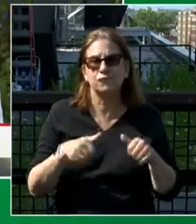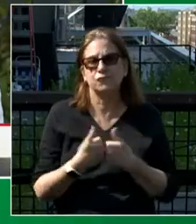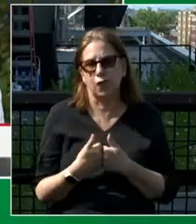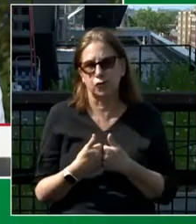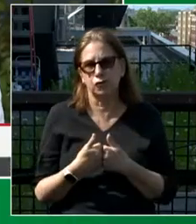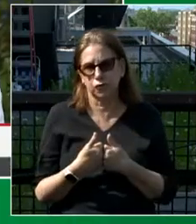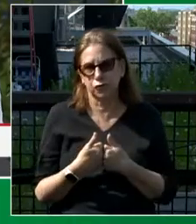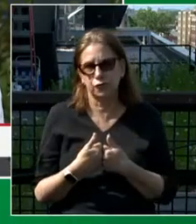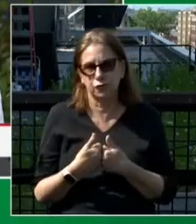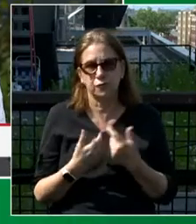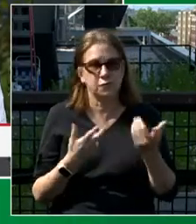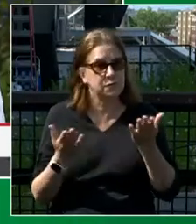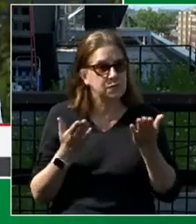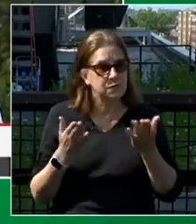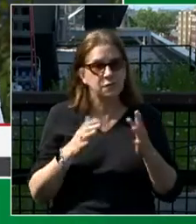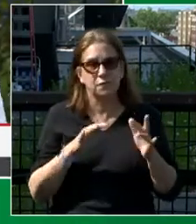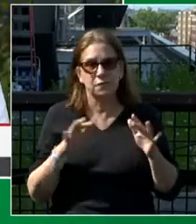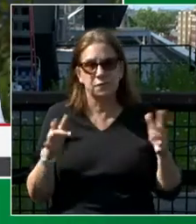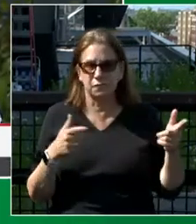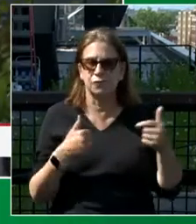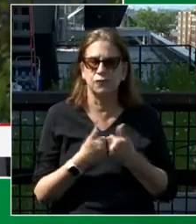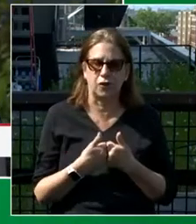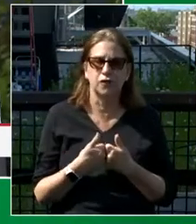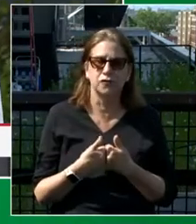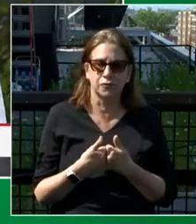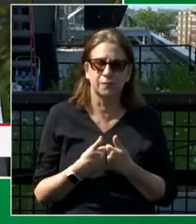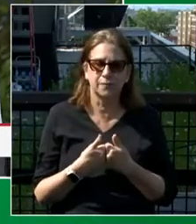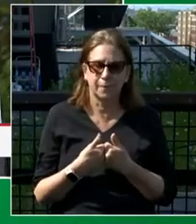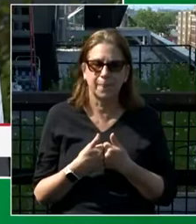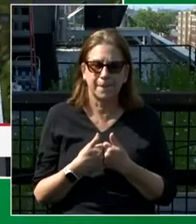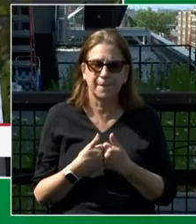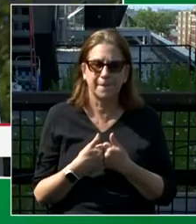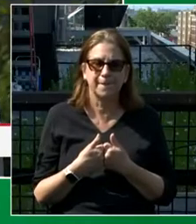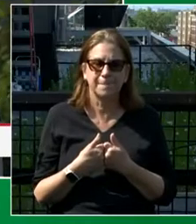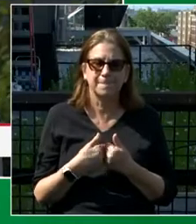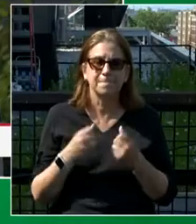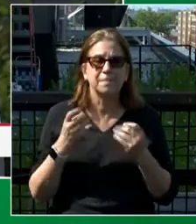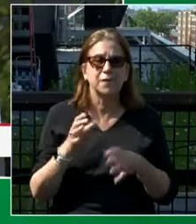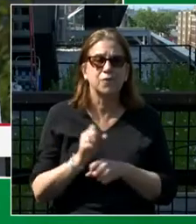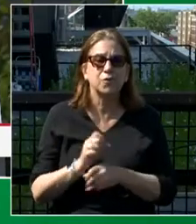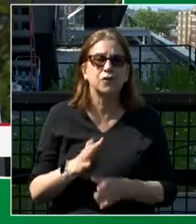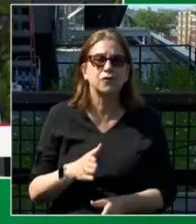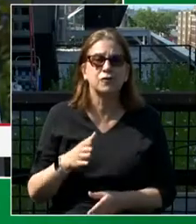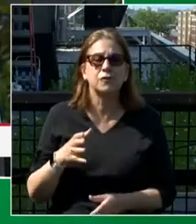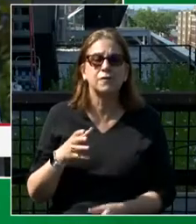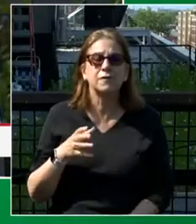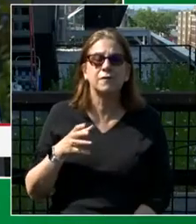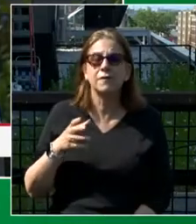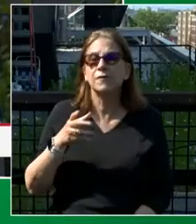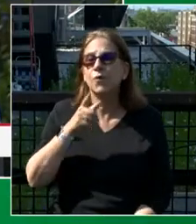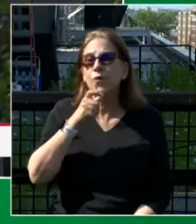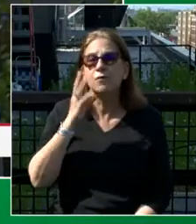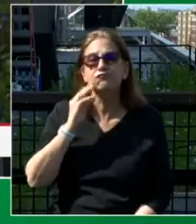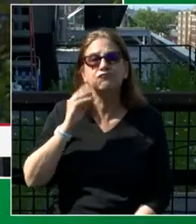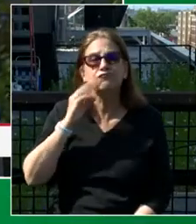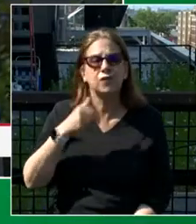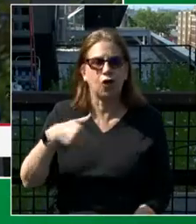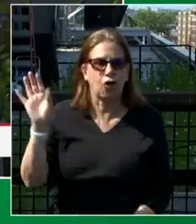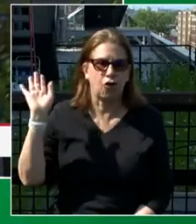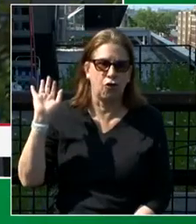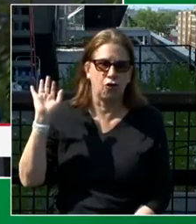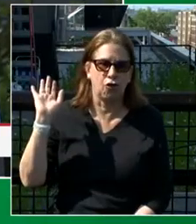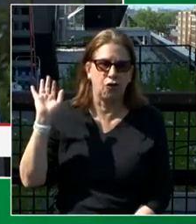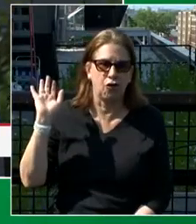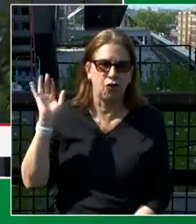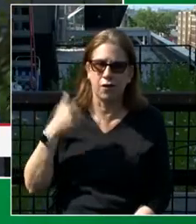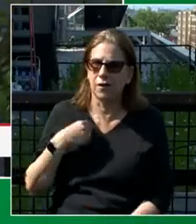old employees because they're somewhere else and having these new employees that we're training up. And I just wonder too, like, are there skills that we should be